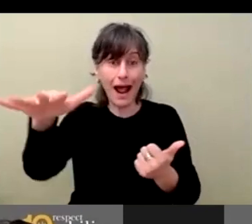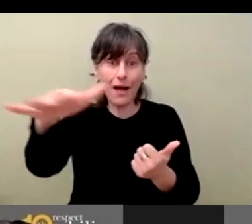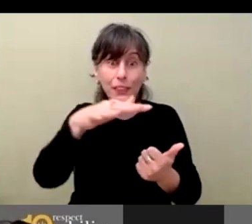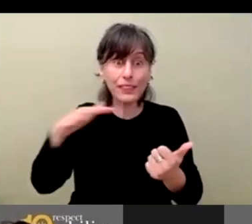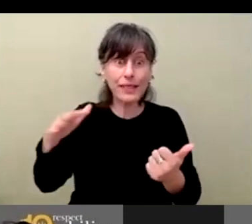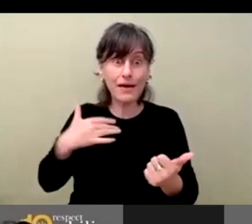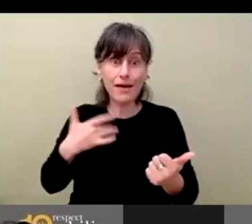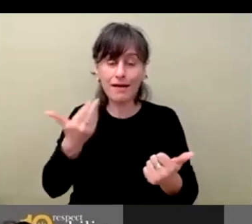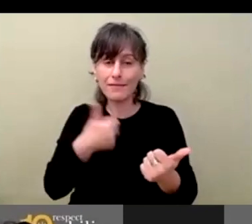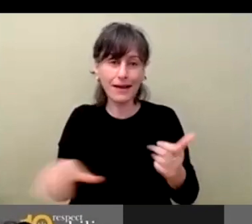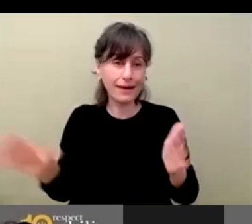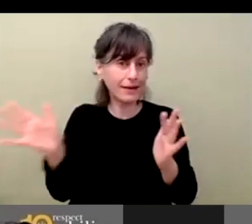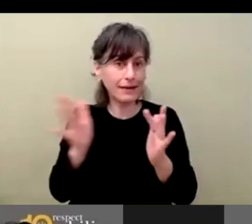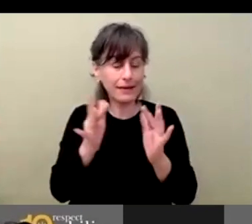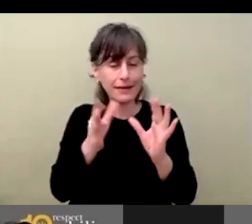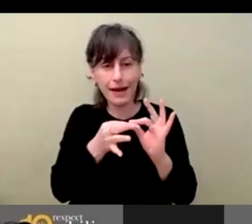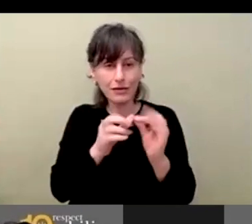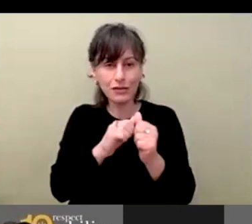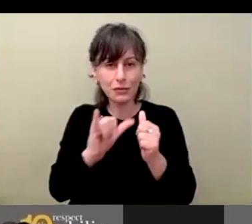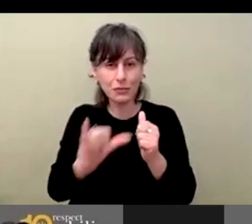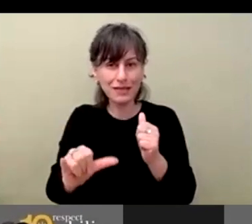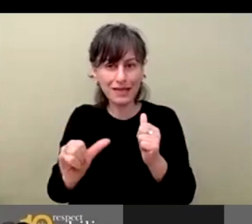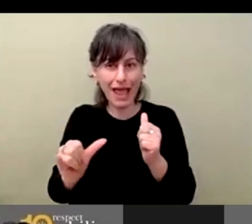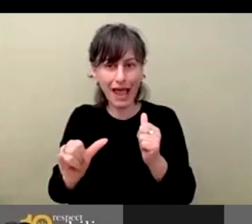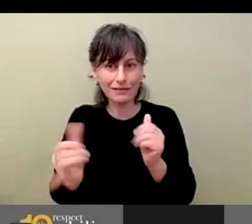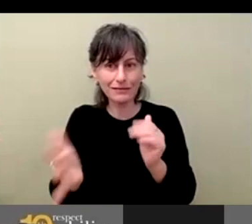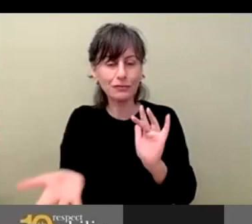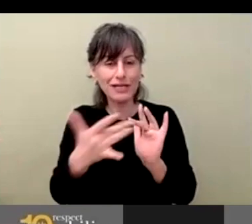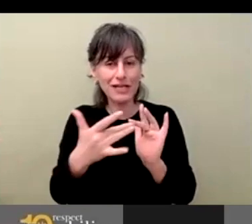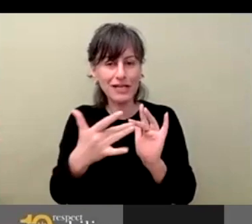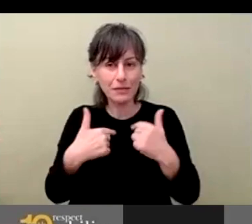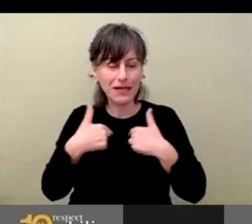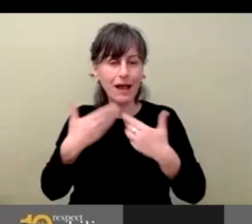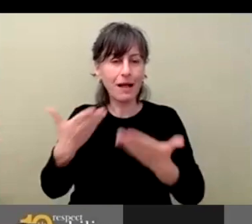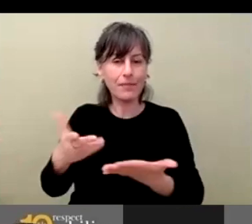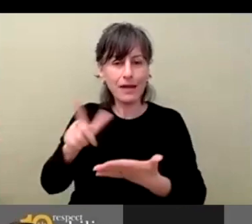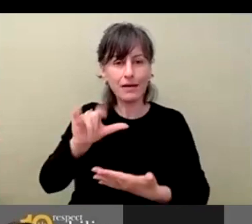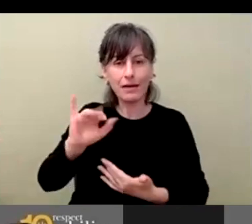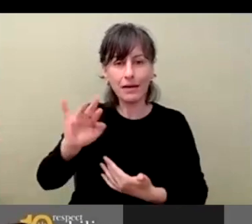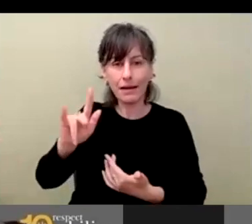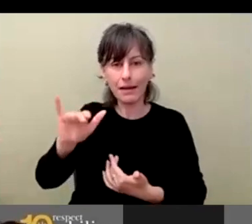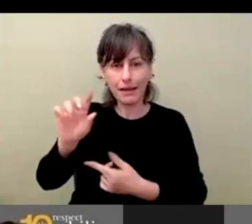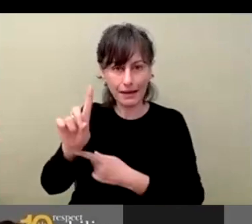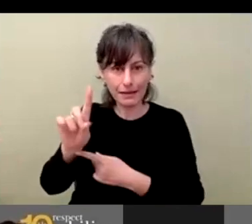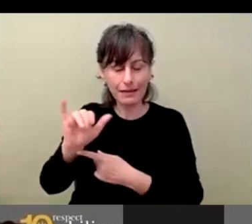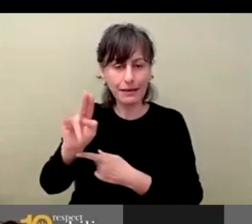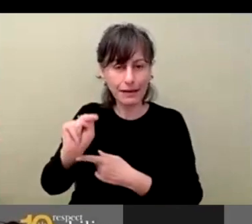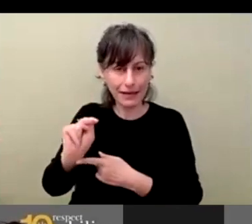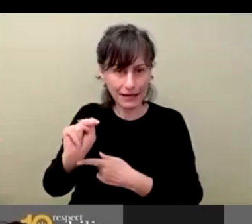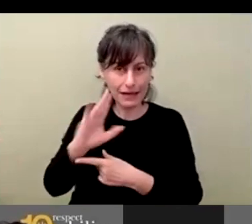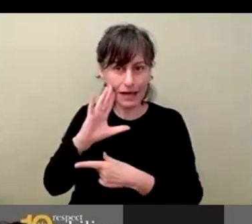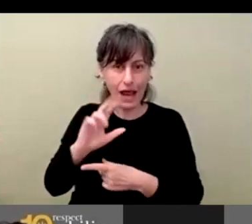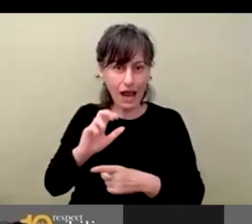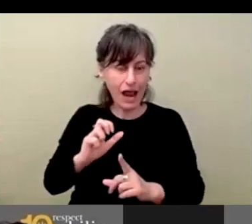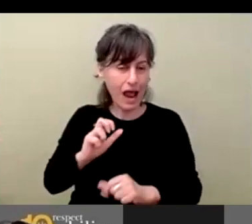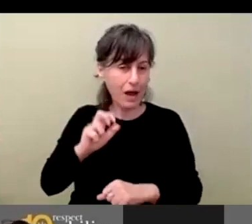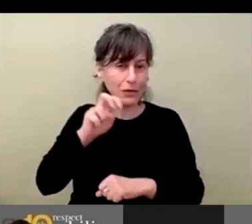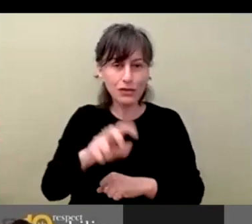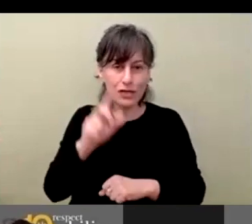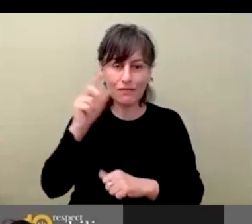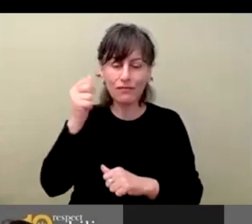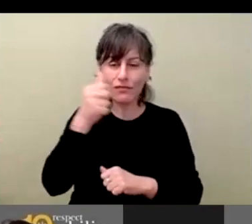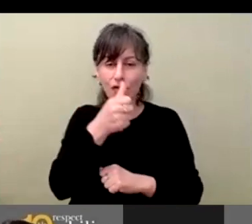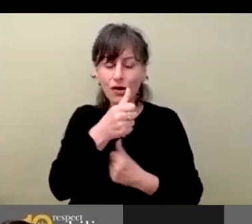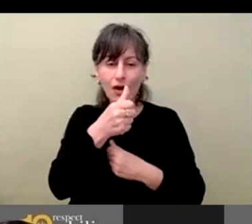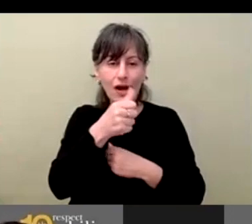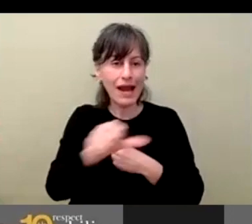with that, feel free to reach out to me. I'm on LinkedIn. I will jump on every opportunity to fight for